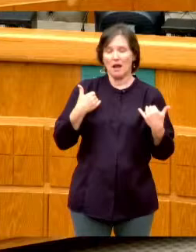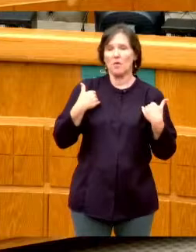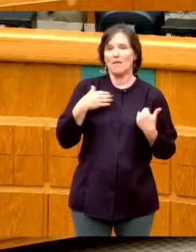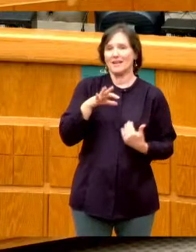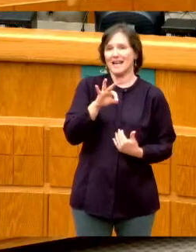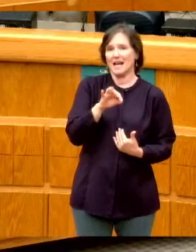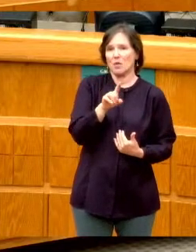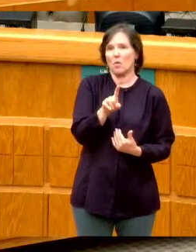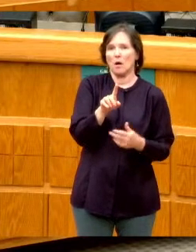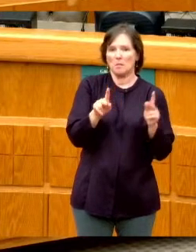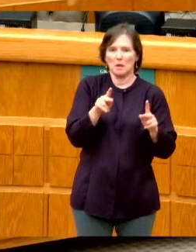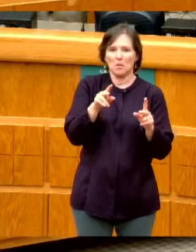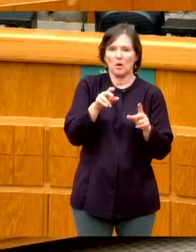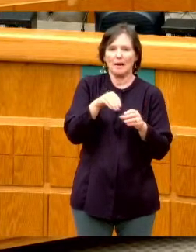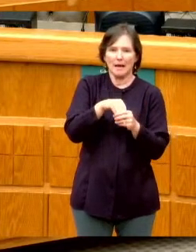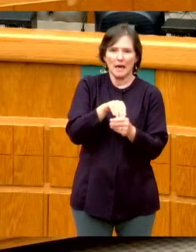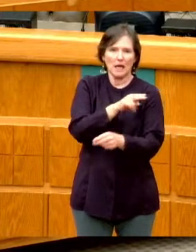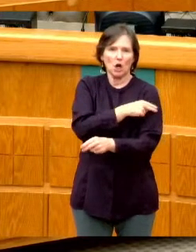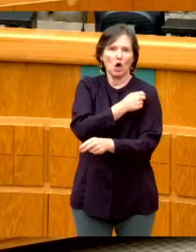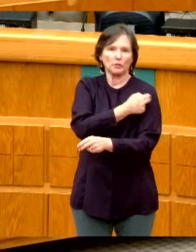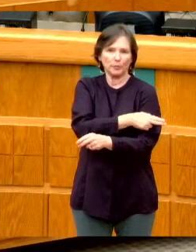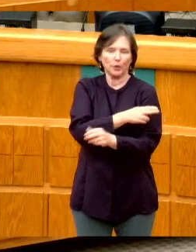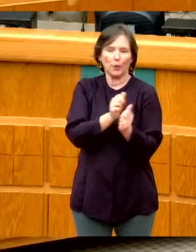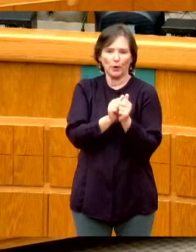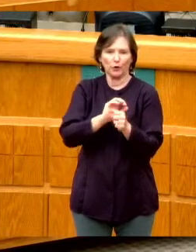with COVID-19 hospitalized